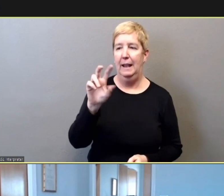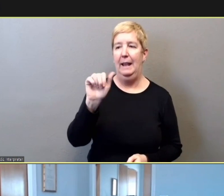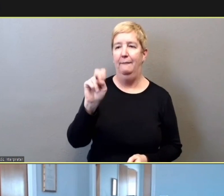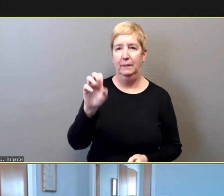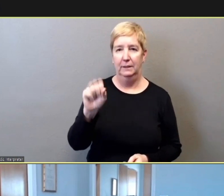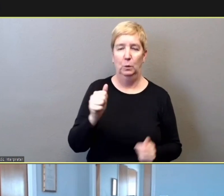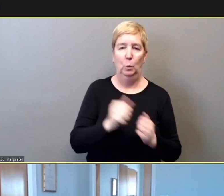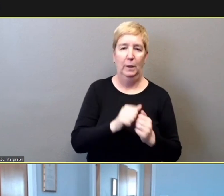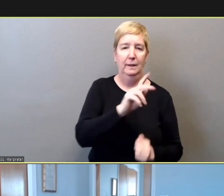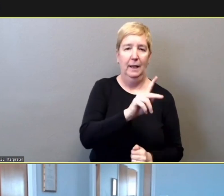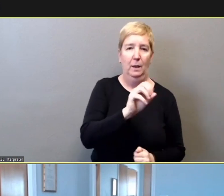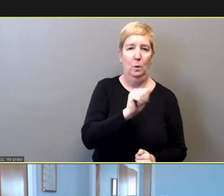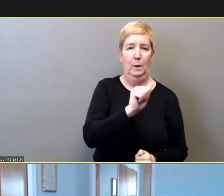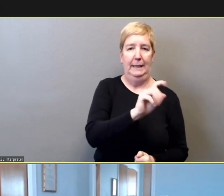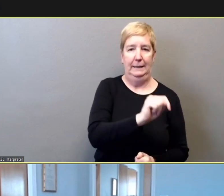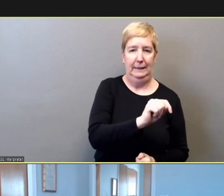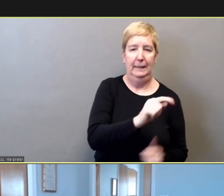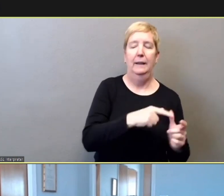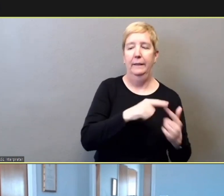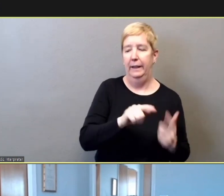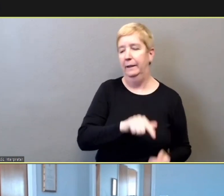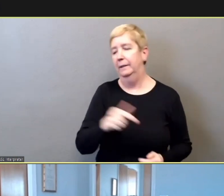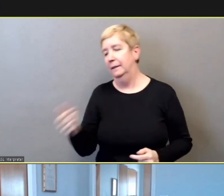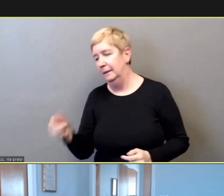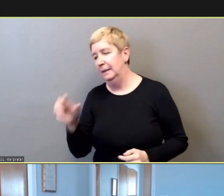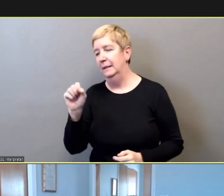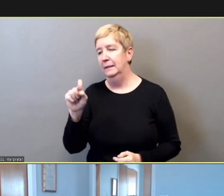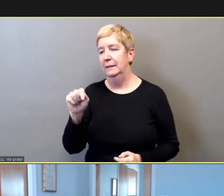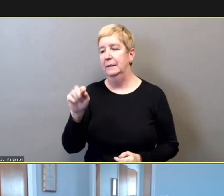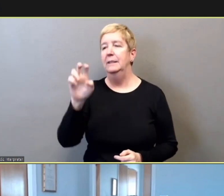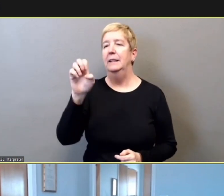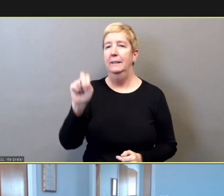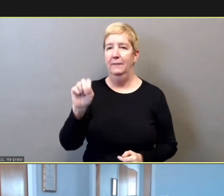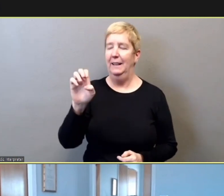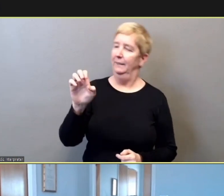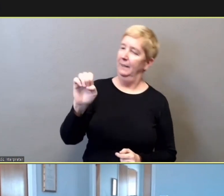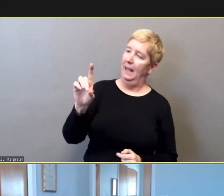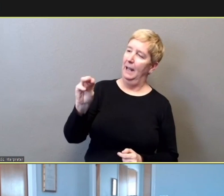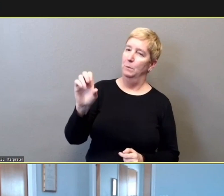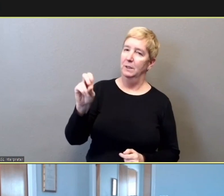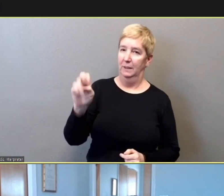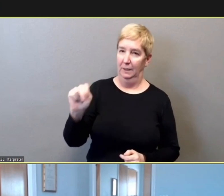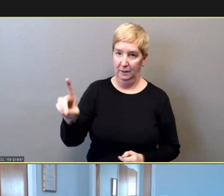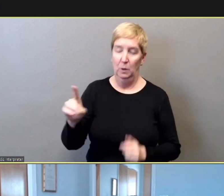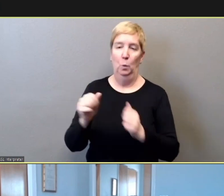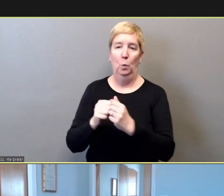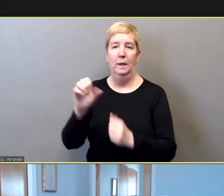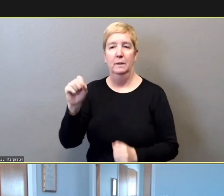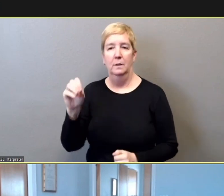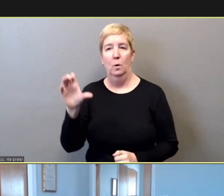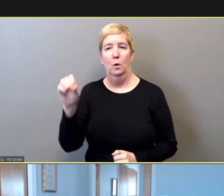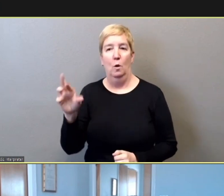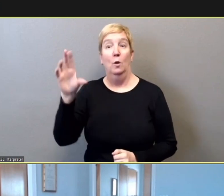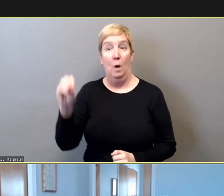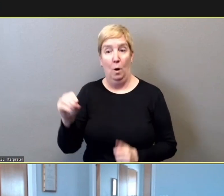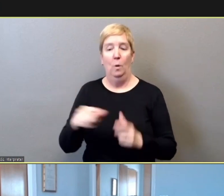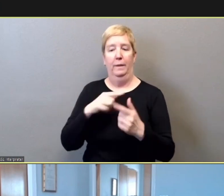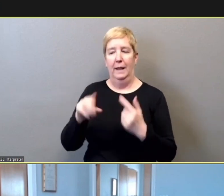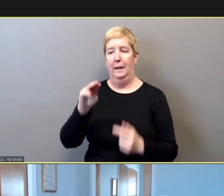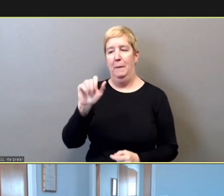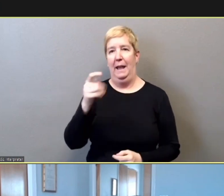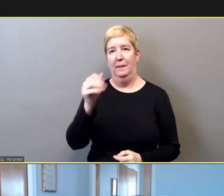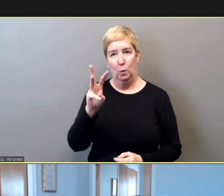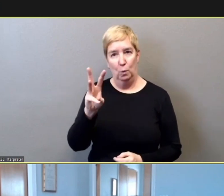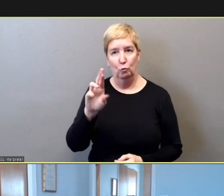KOAT, followed by Steve Edmondson with Socorro Community Radio, and then Matthew Reichbach with New Mexico Political